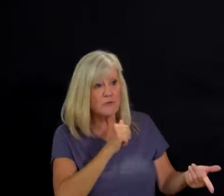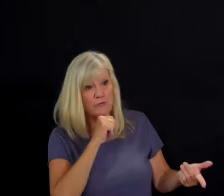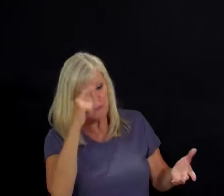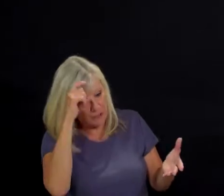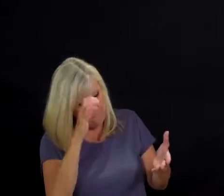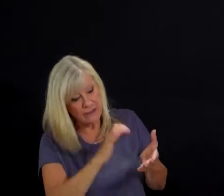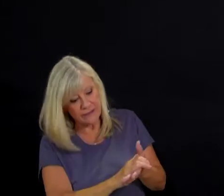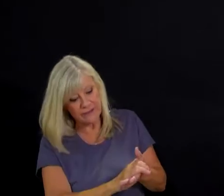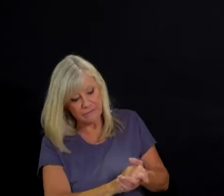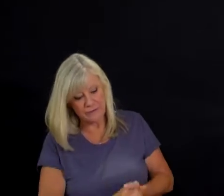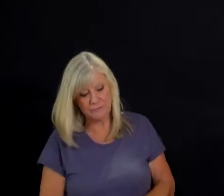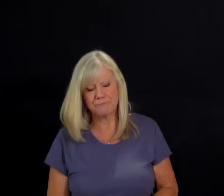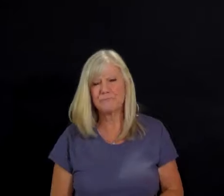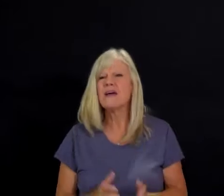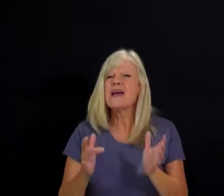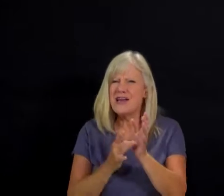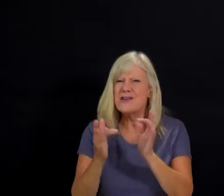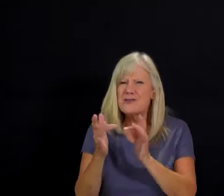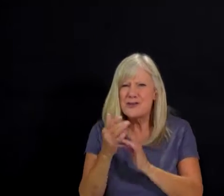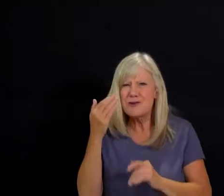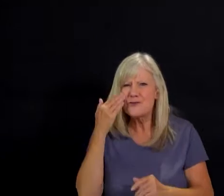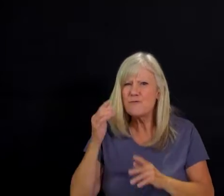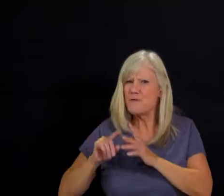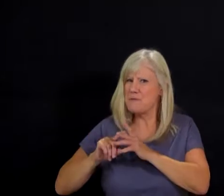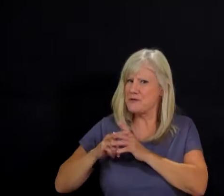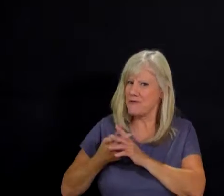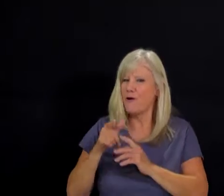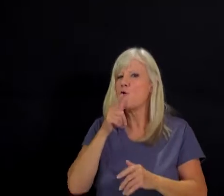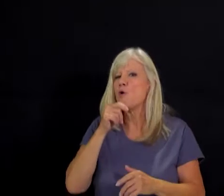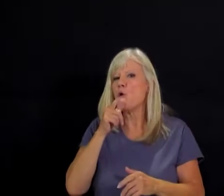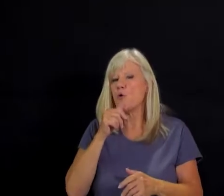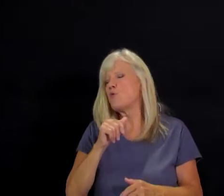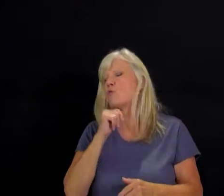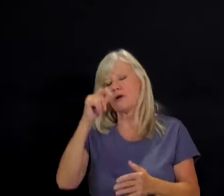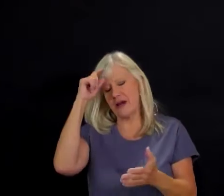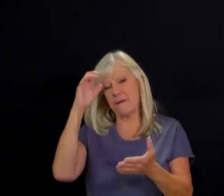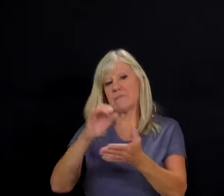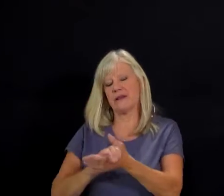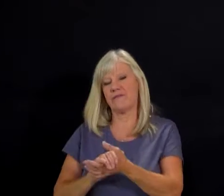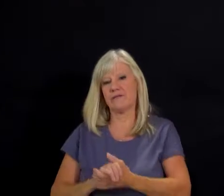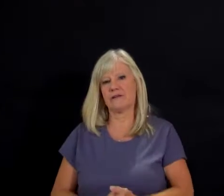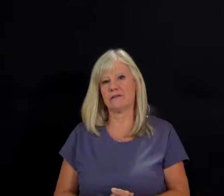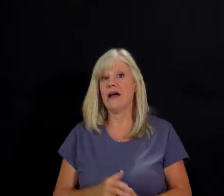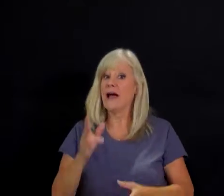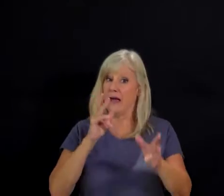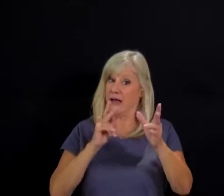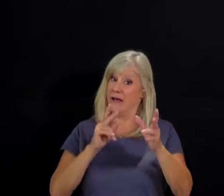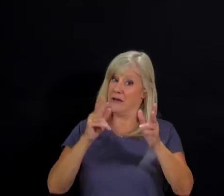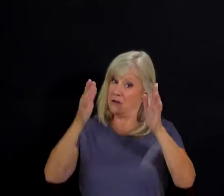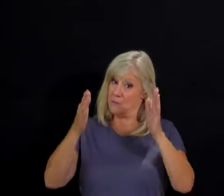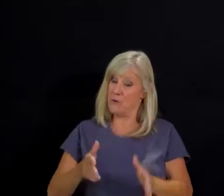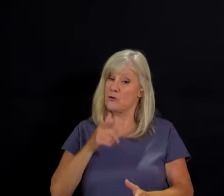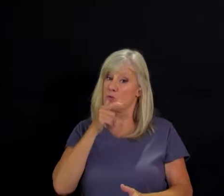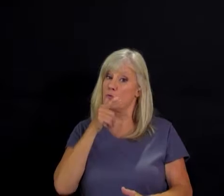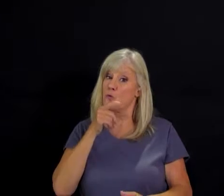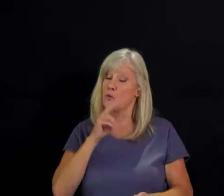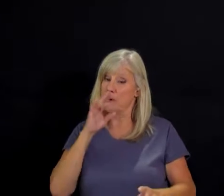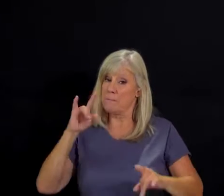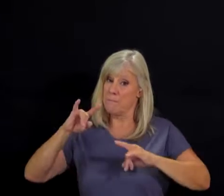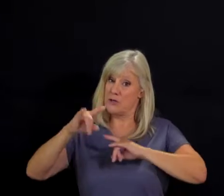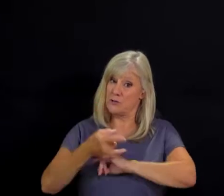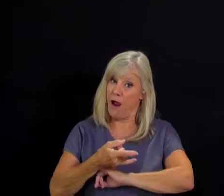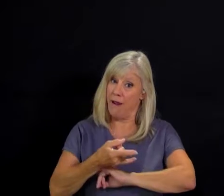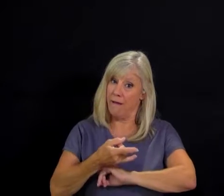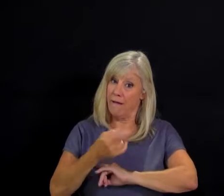believe." Jesus knew from the beginning the ones who would not believe and the one who would betray him. And